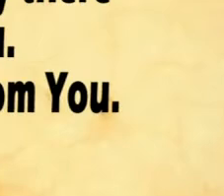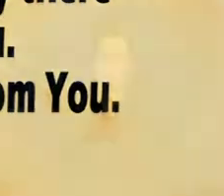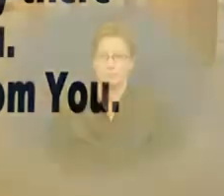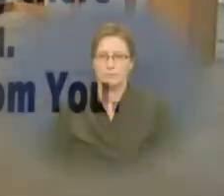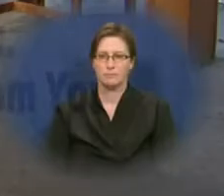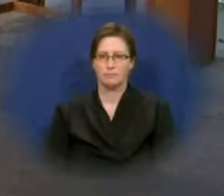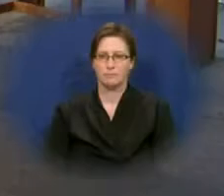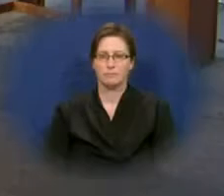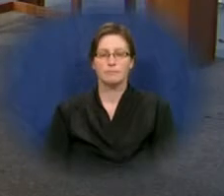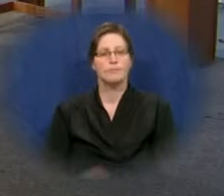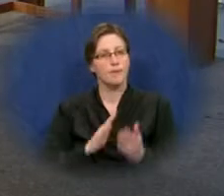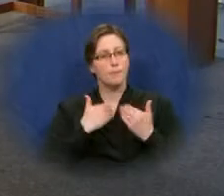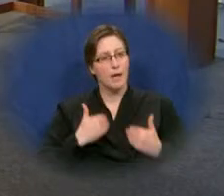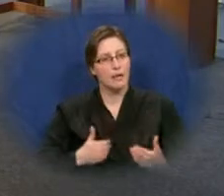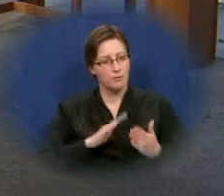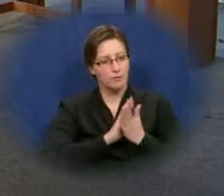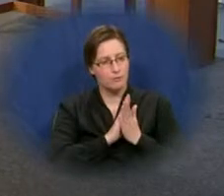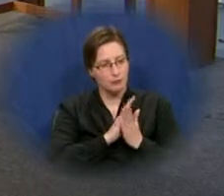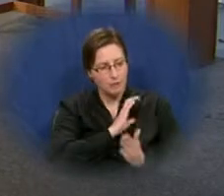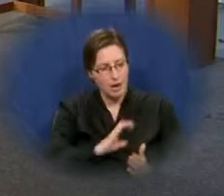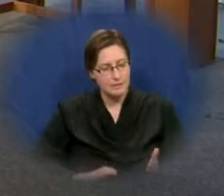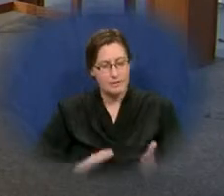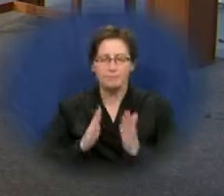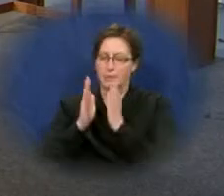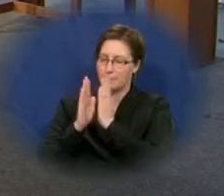The body of Christ.